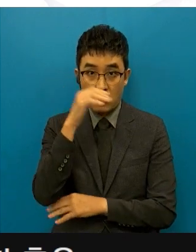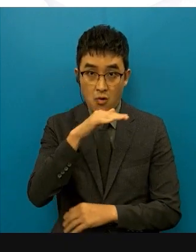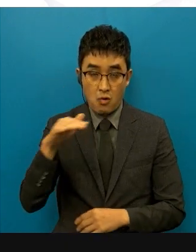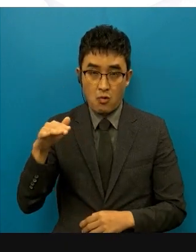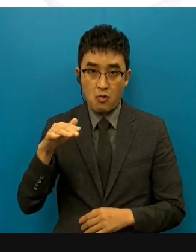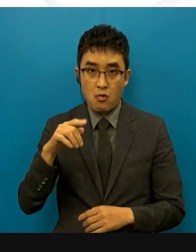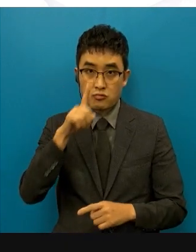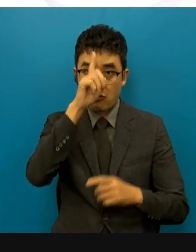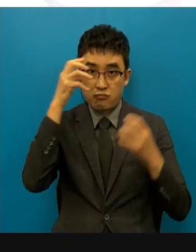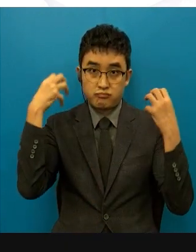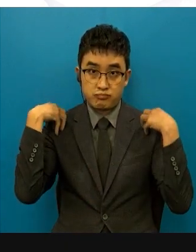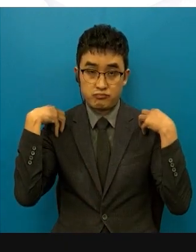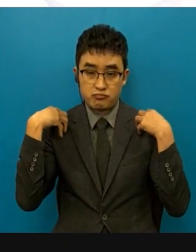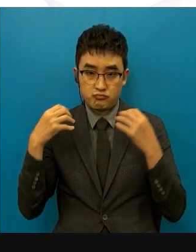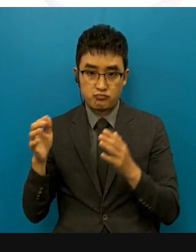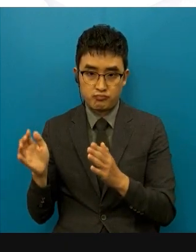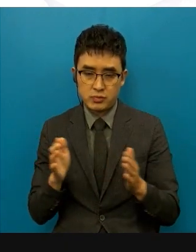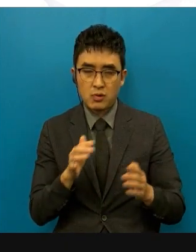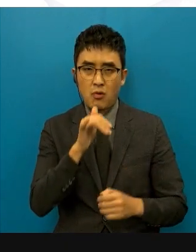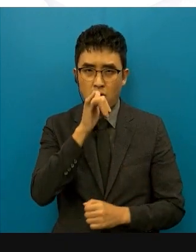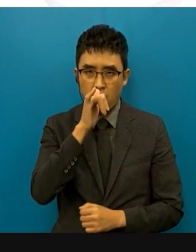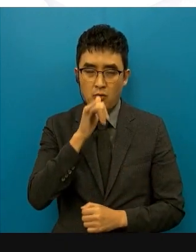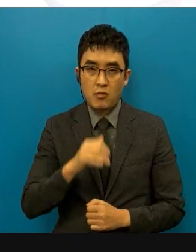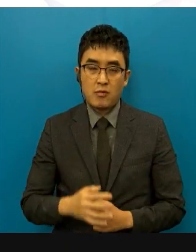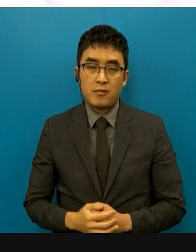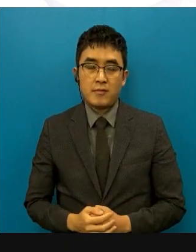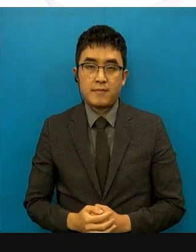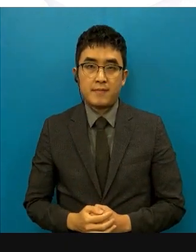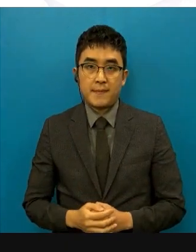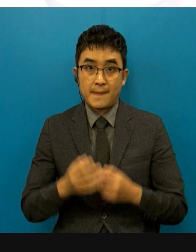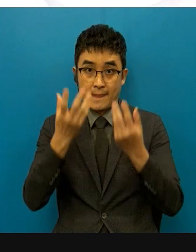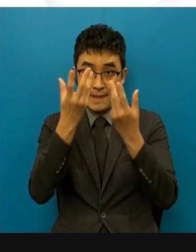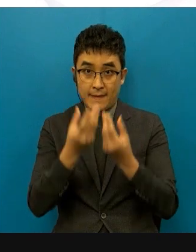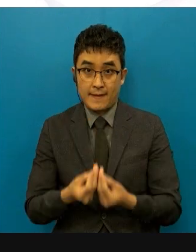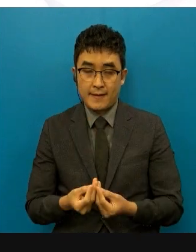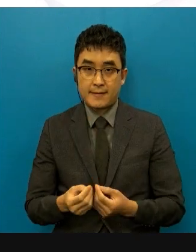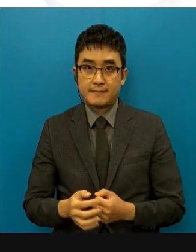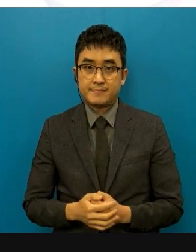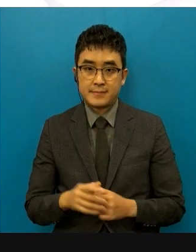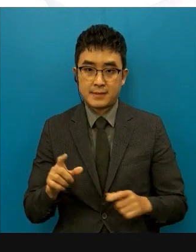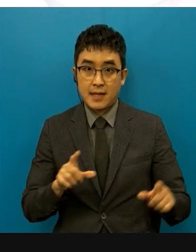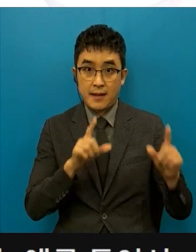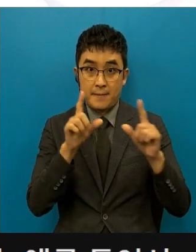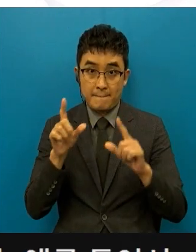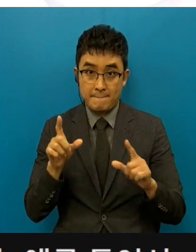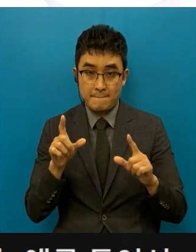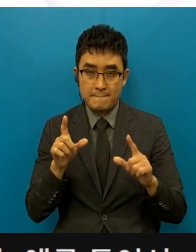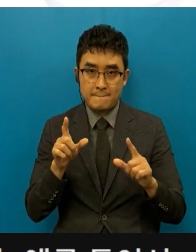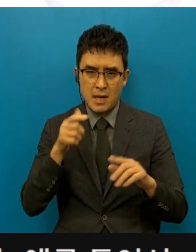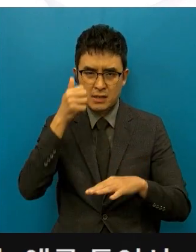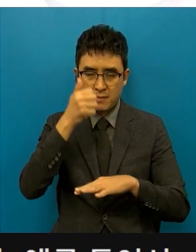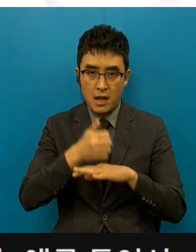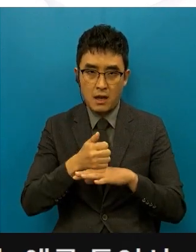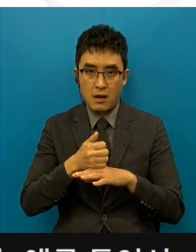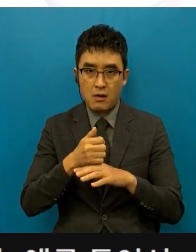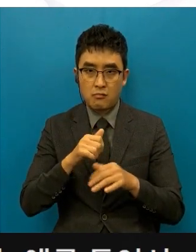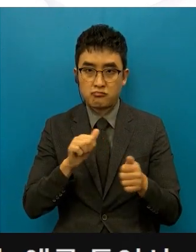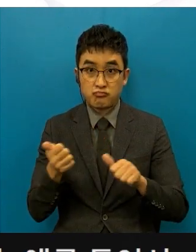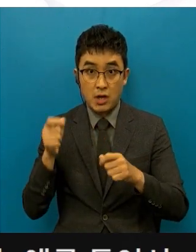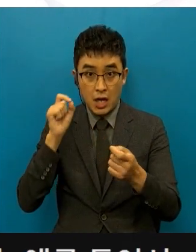of decision-making at the end of life. But it's about just process, the process